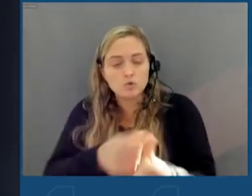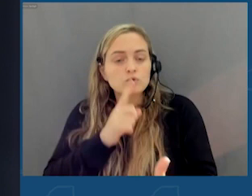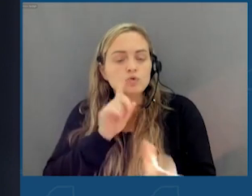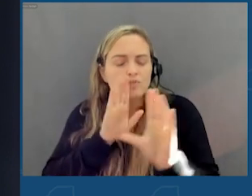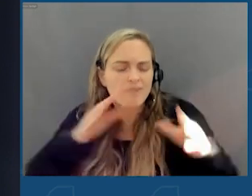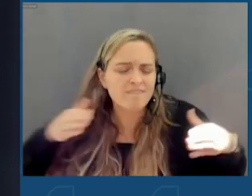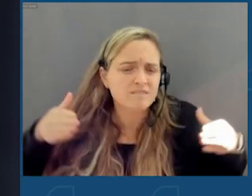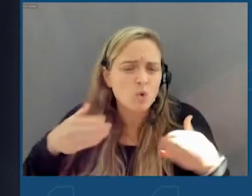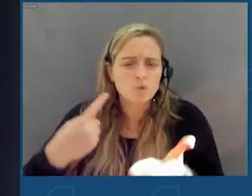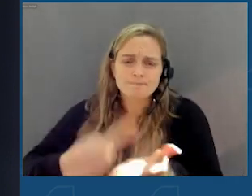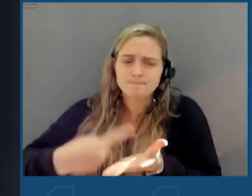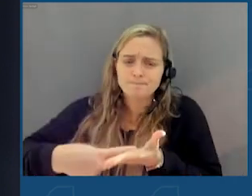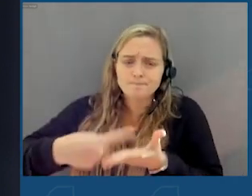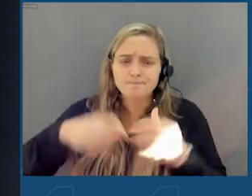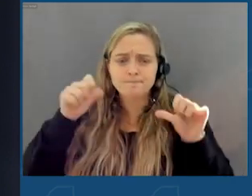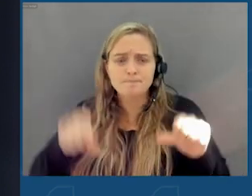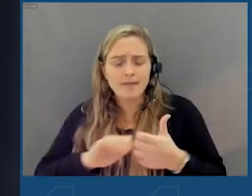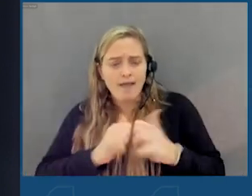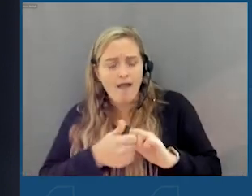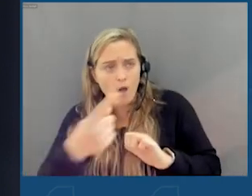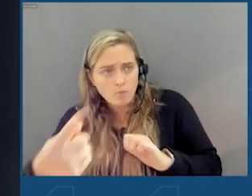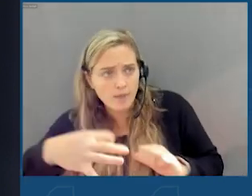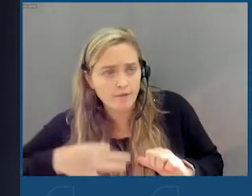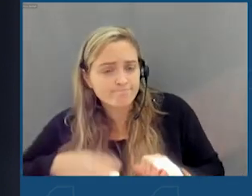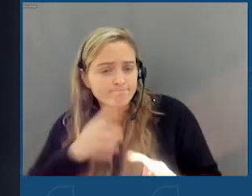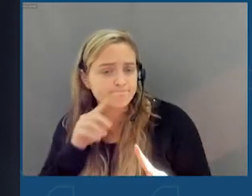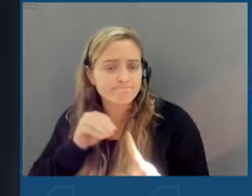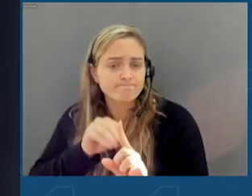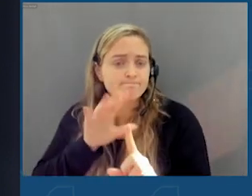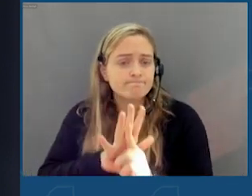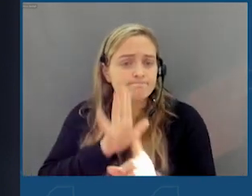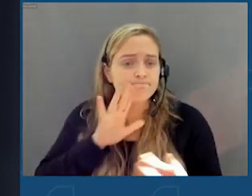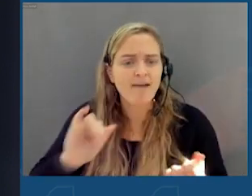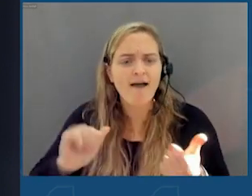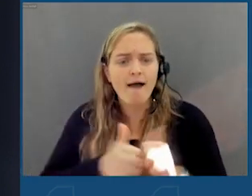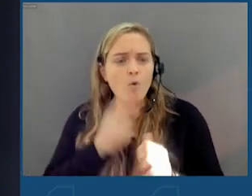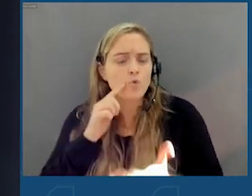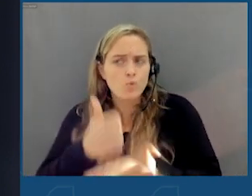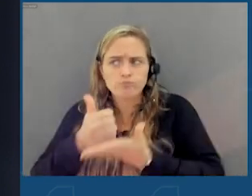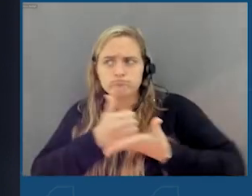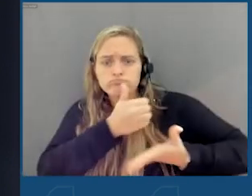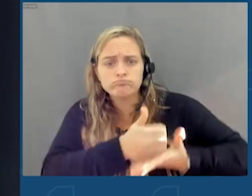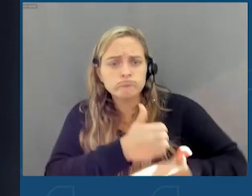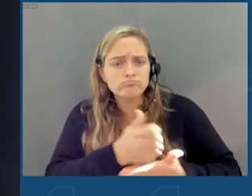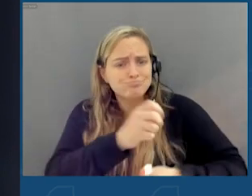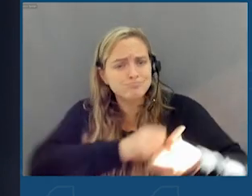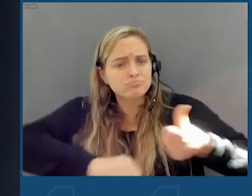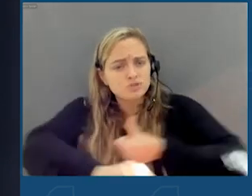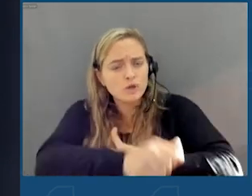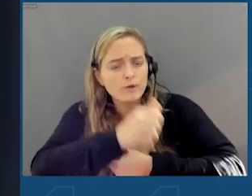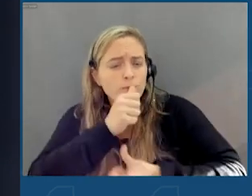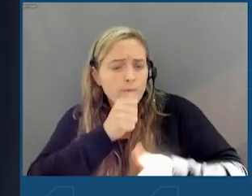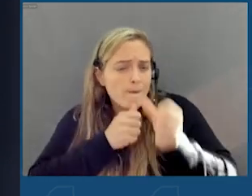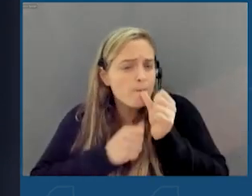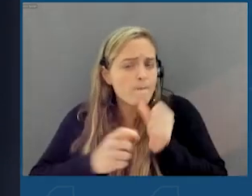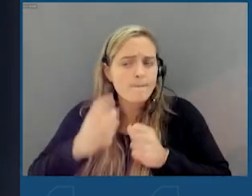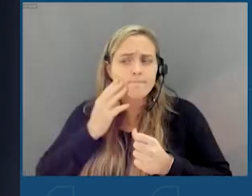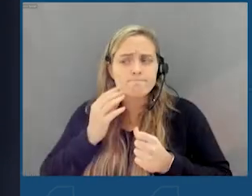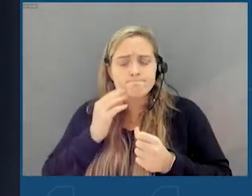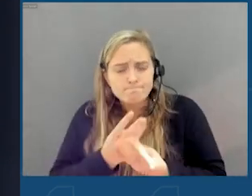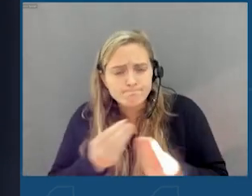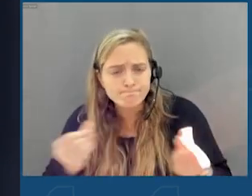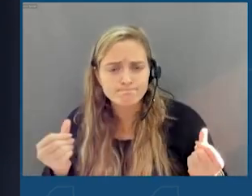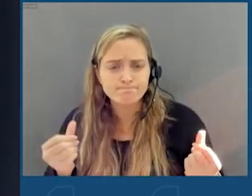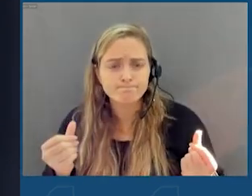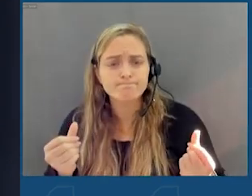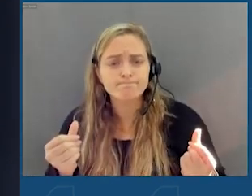and discuss how they've been affected by recent events and help each other cope and heal. And